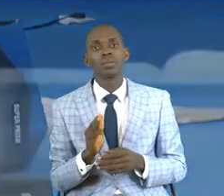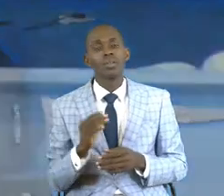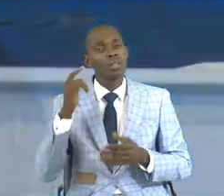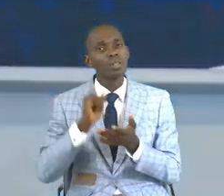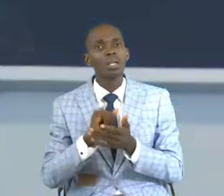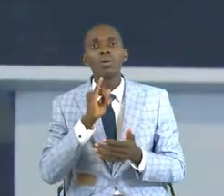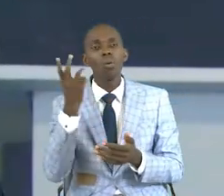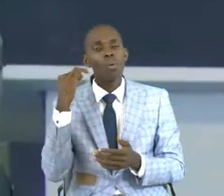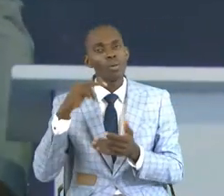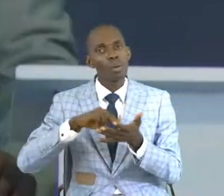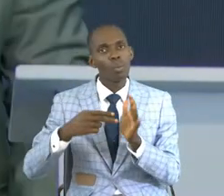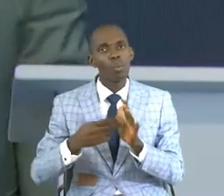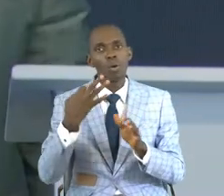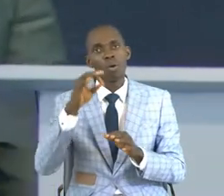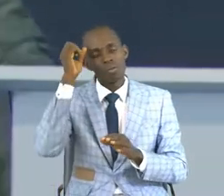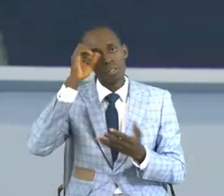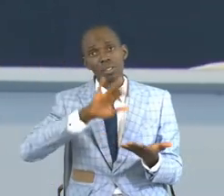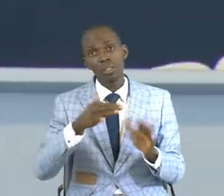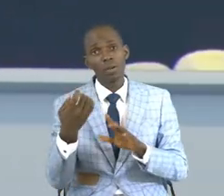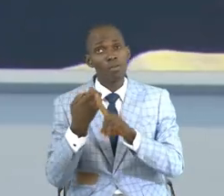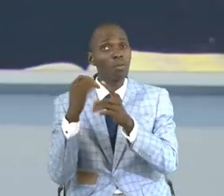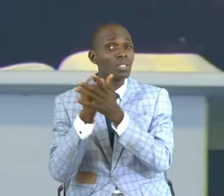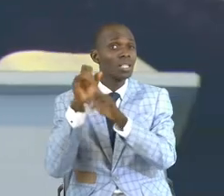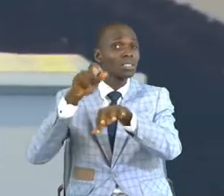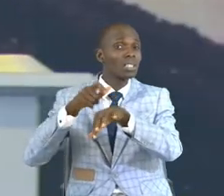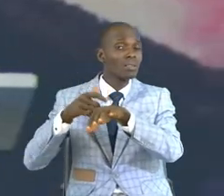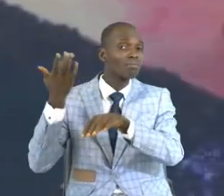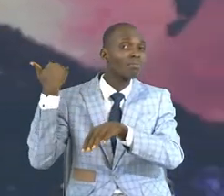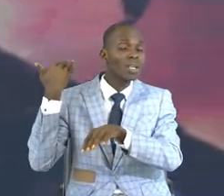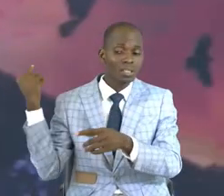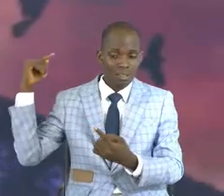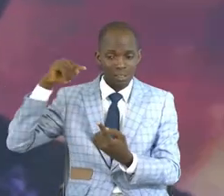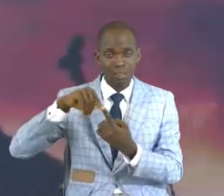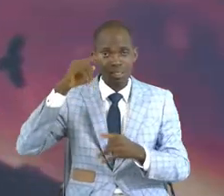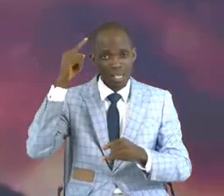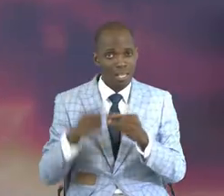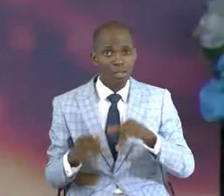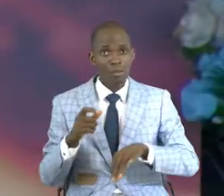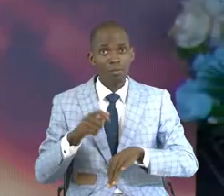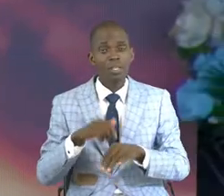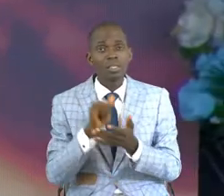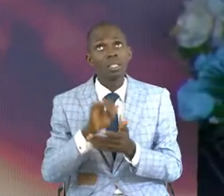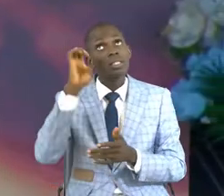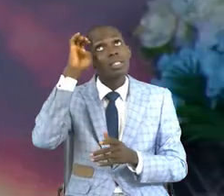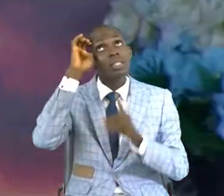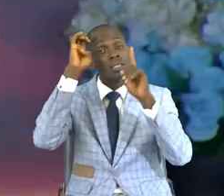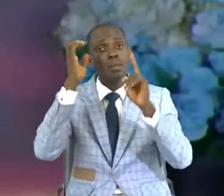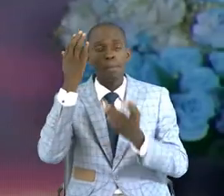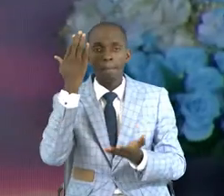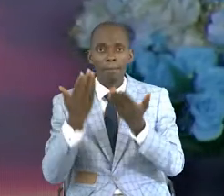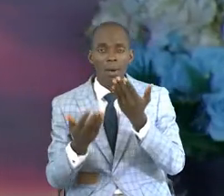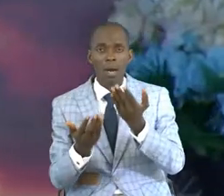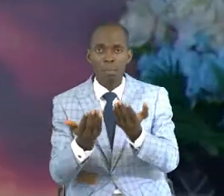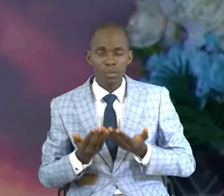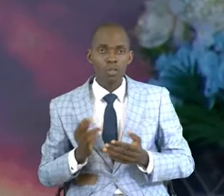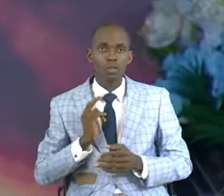he died until the end of time, that he might bring us to God, being put to death